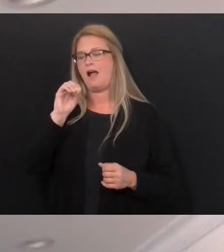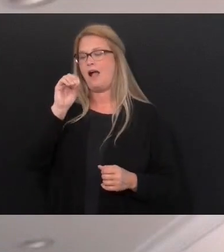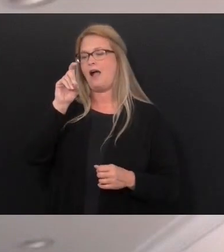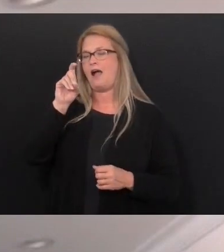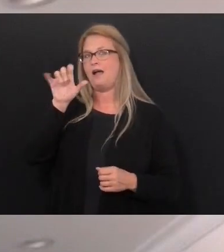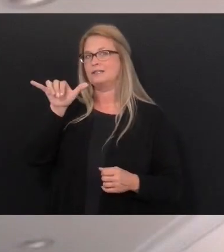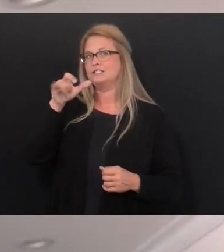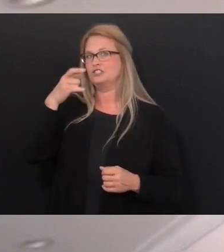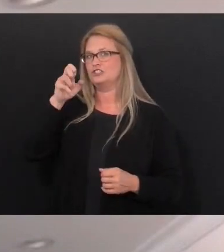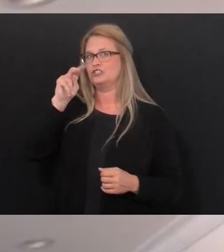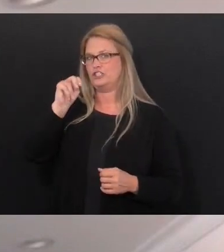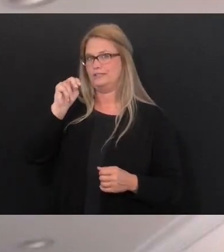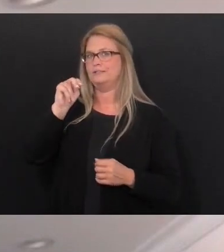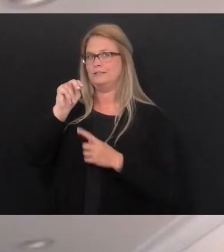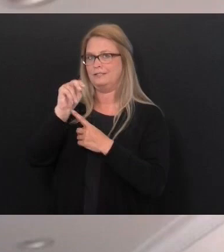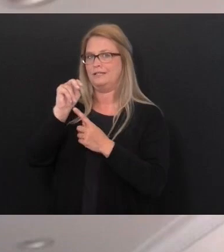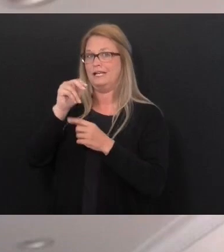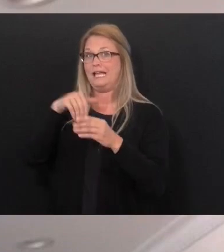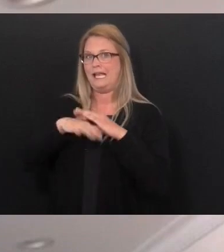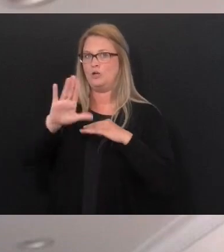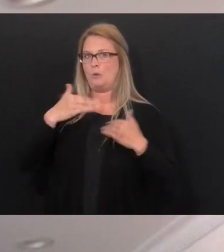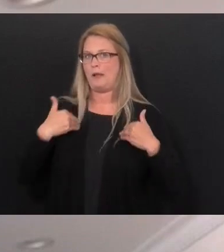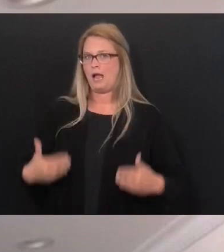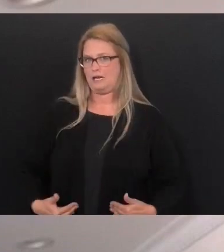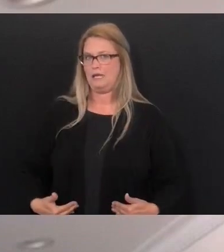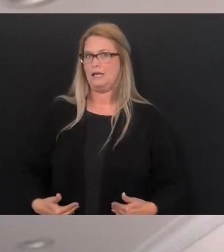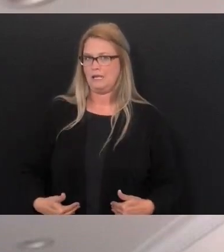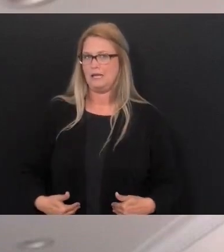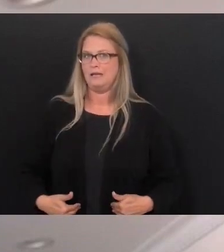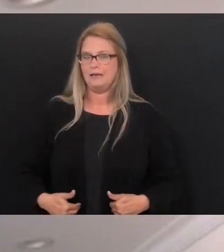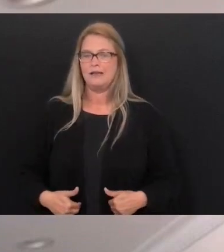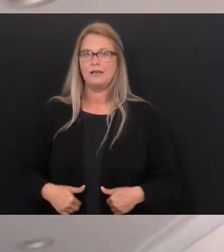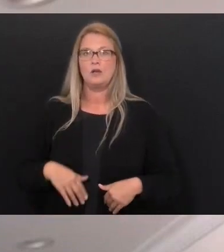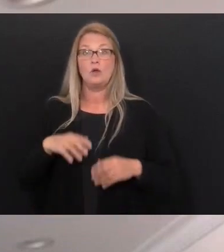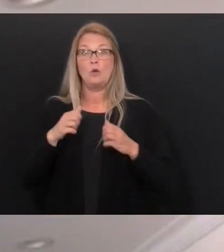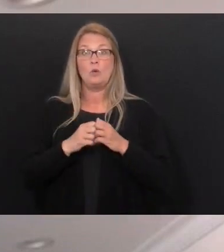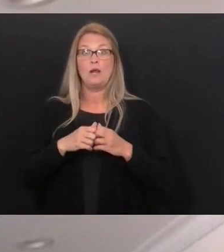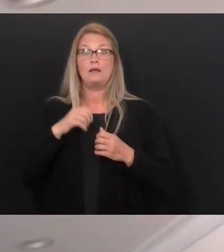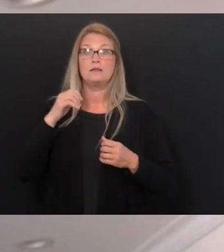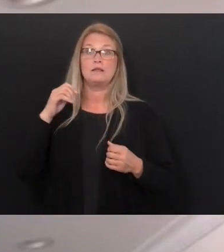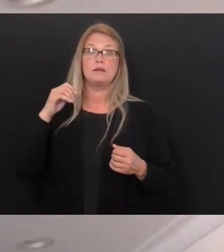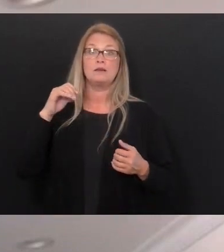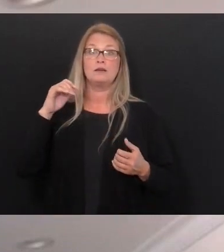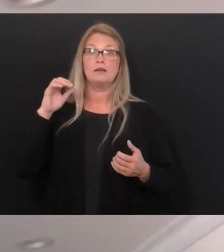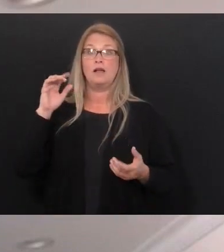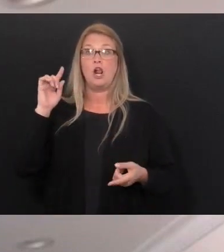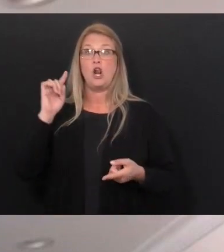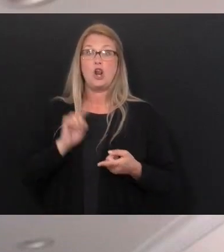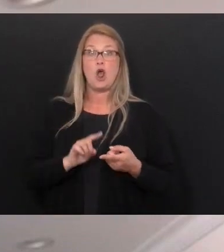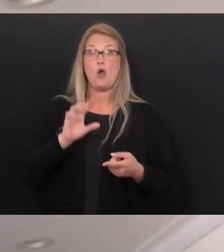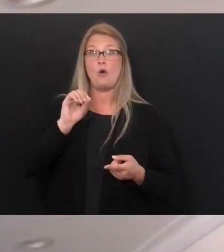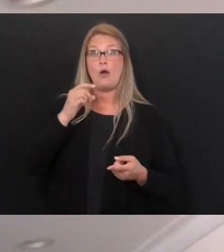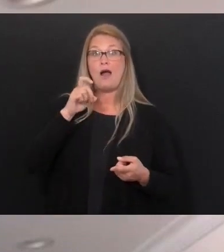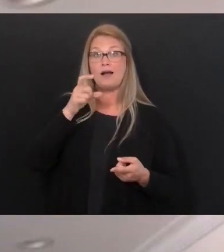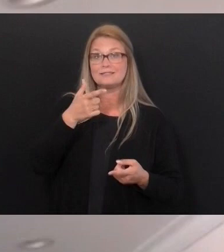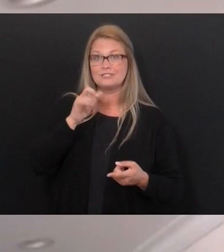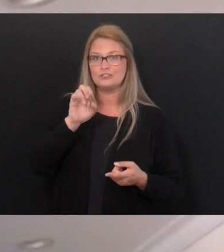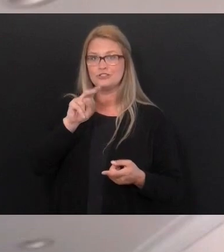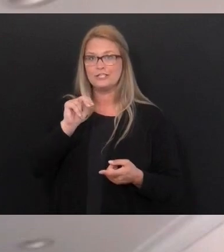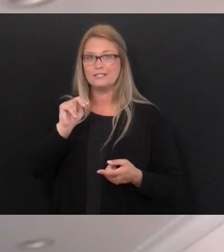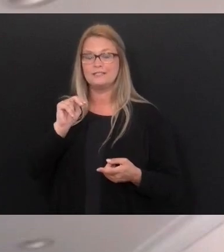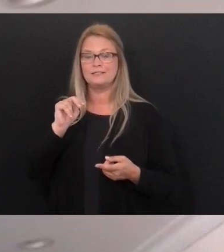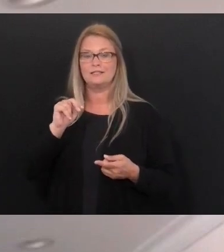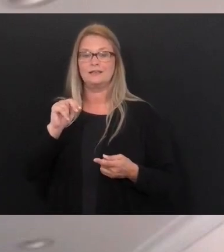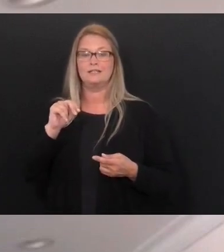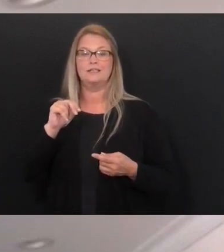know that some people have been basically with oxygen levels that are on the floor, sitting in an emergency room, talking